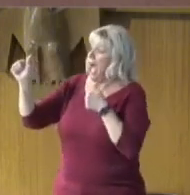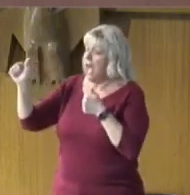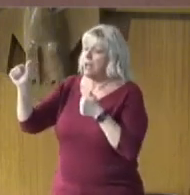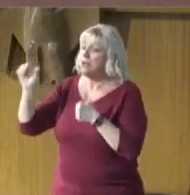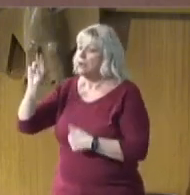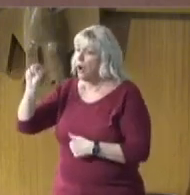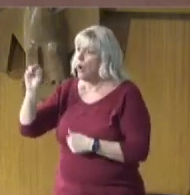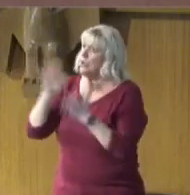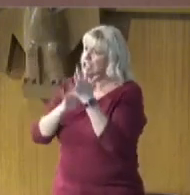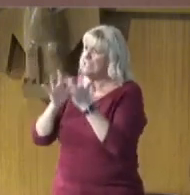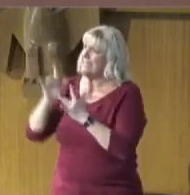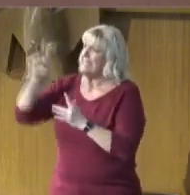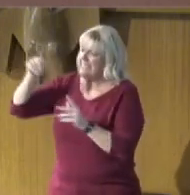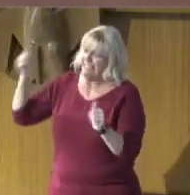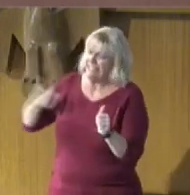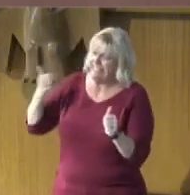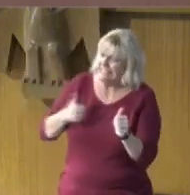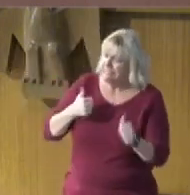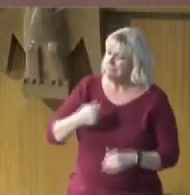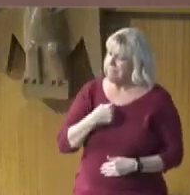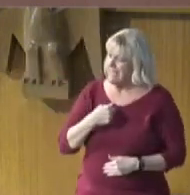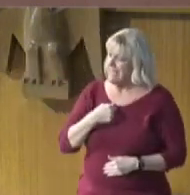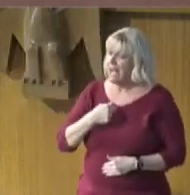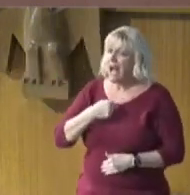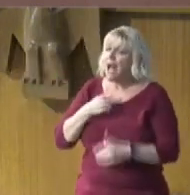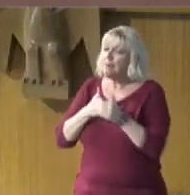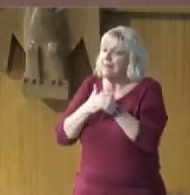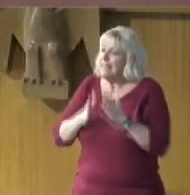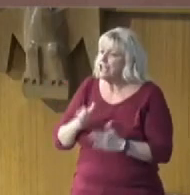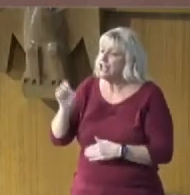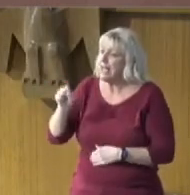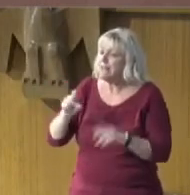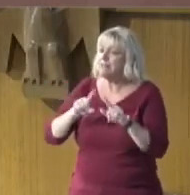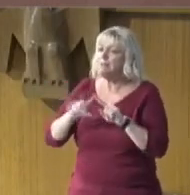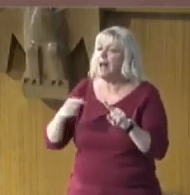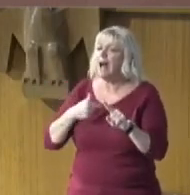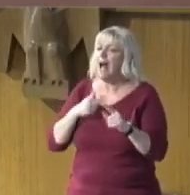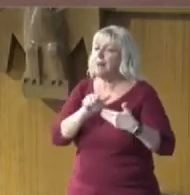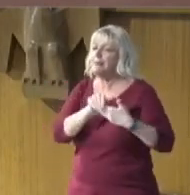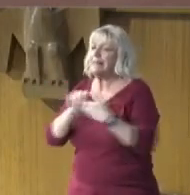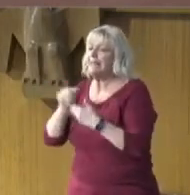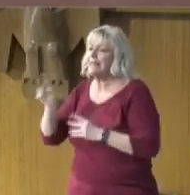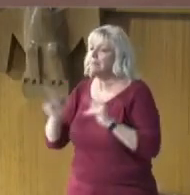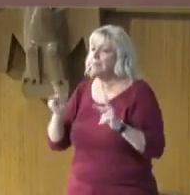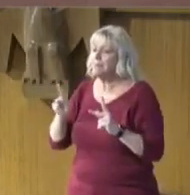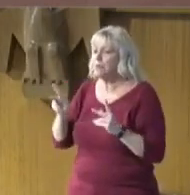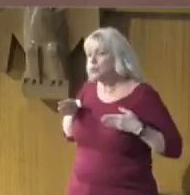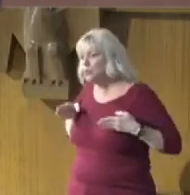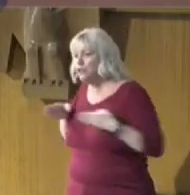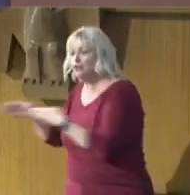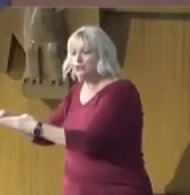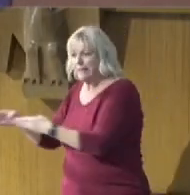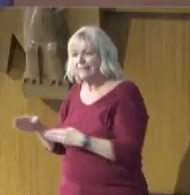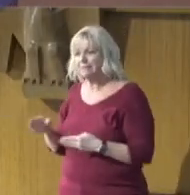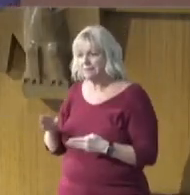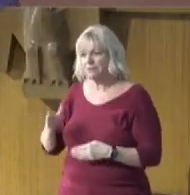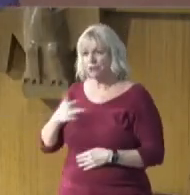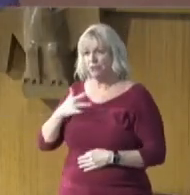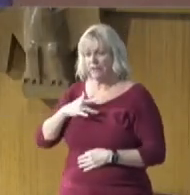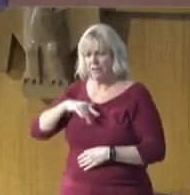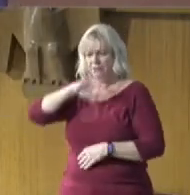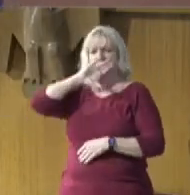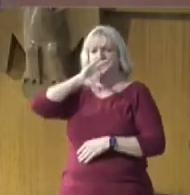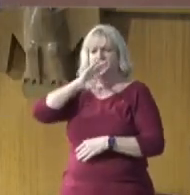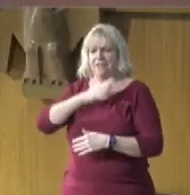Yeah, I'm a leader, but I'm leading them into the street to get hit by the speeding bus of confession and absolution, sin